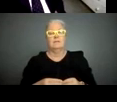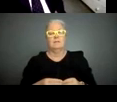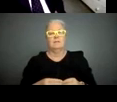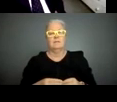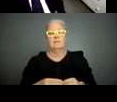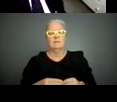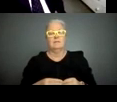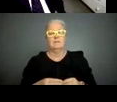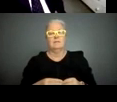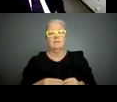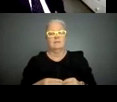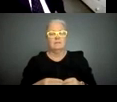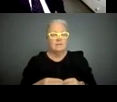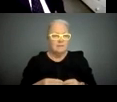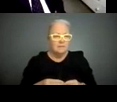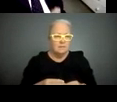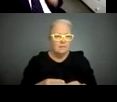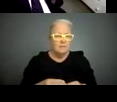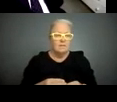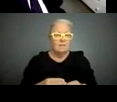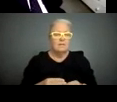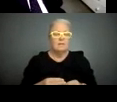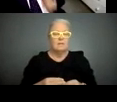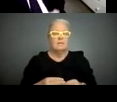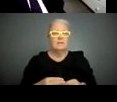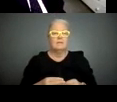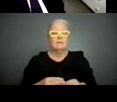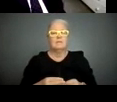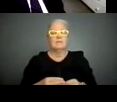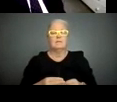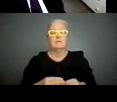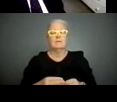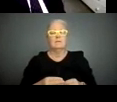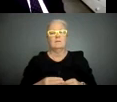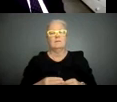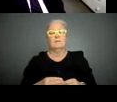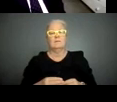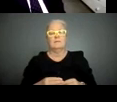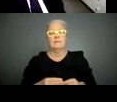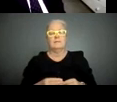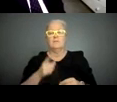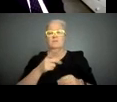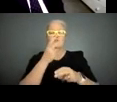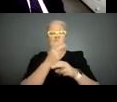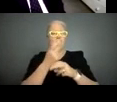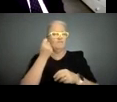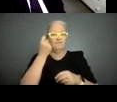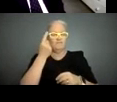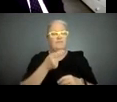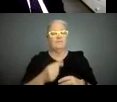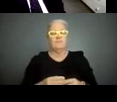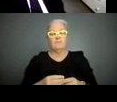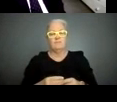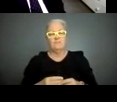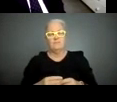of a school ratio is the learners who are from those squatter camps. Some are